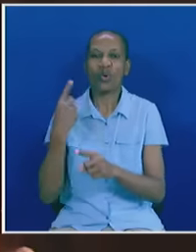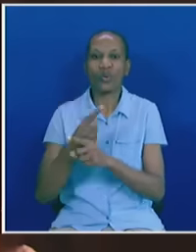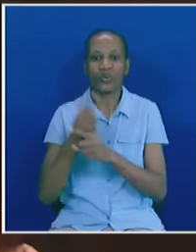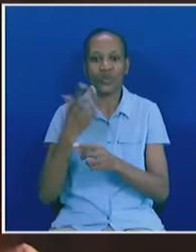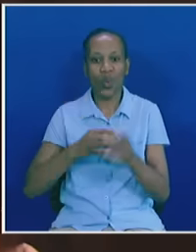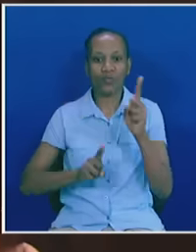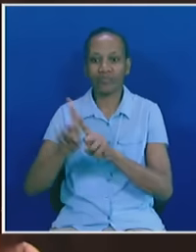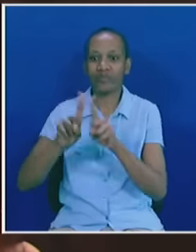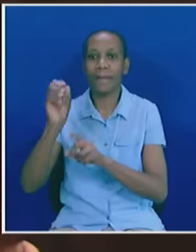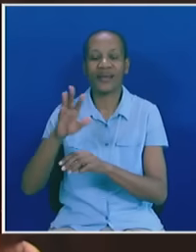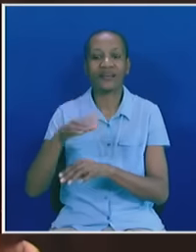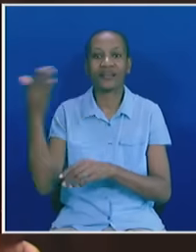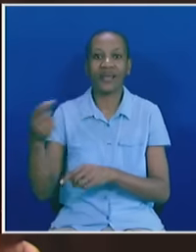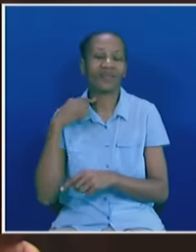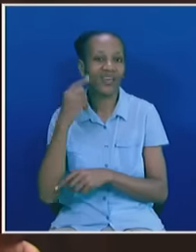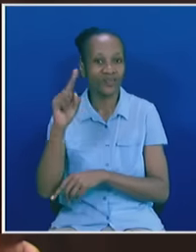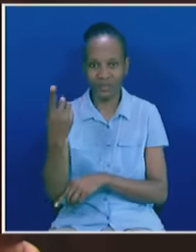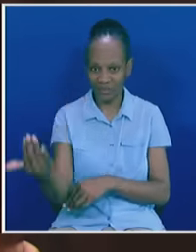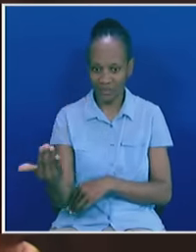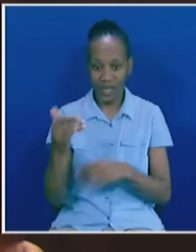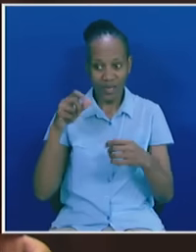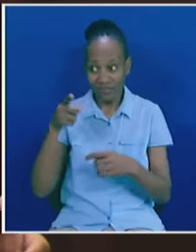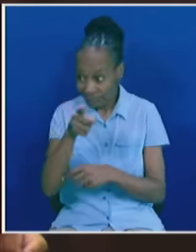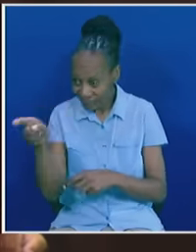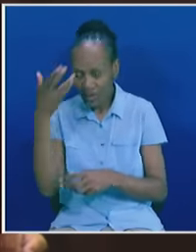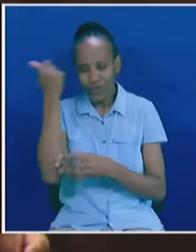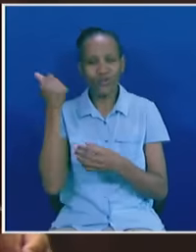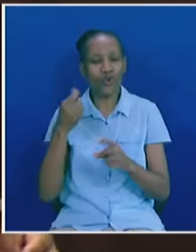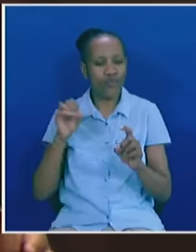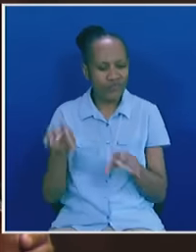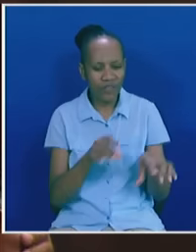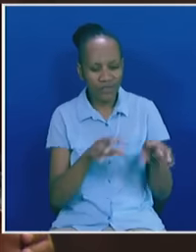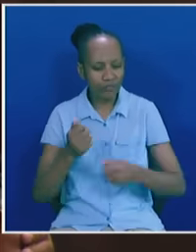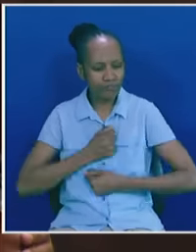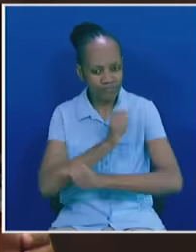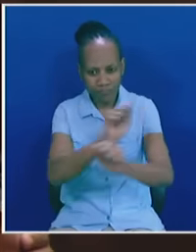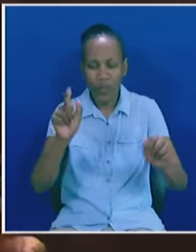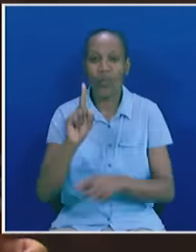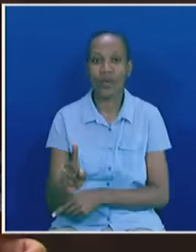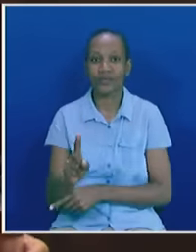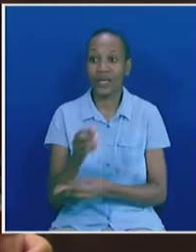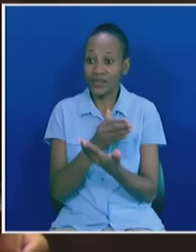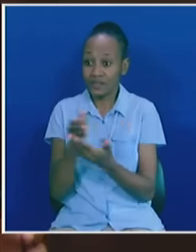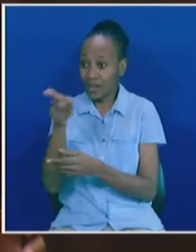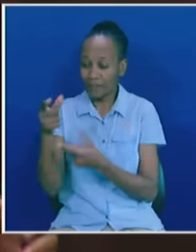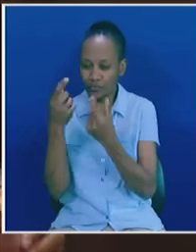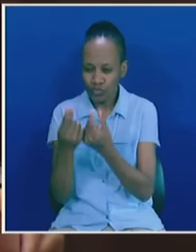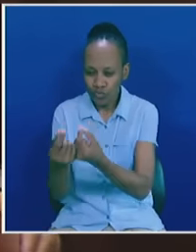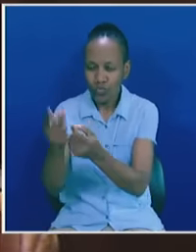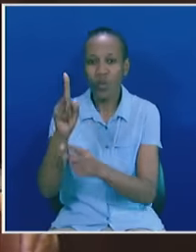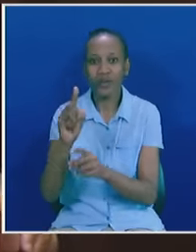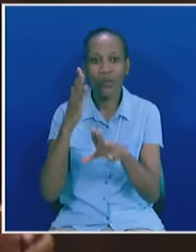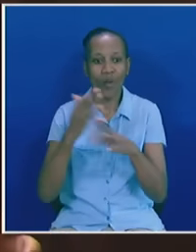not obscure our difficulties. There are those who have made their mission to work with other people of the